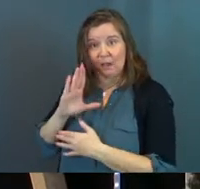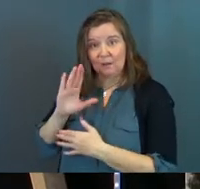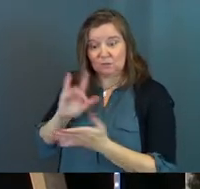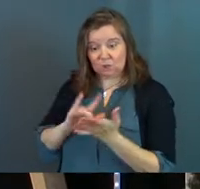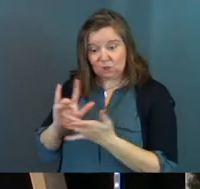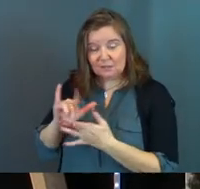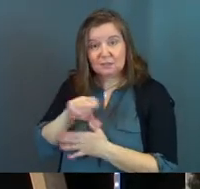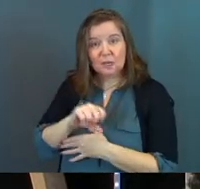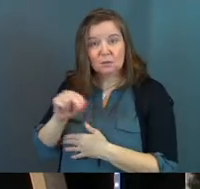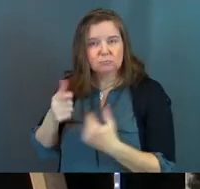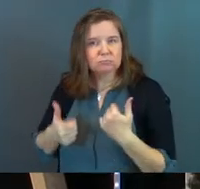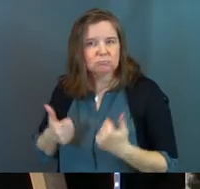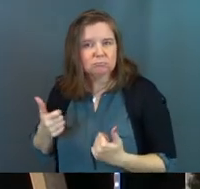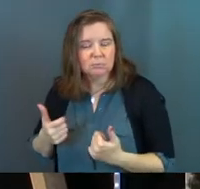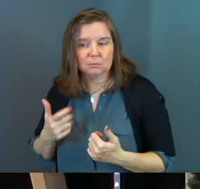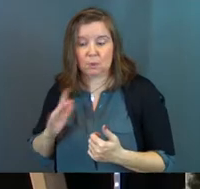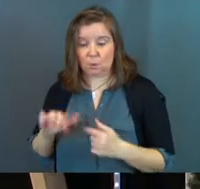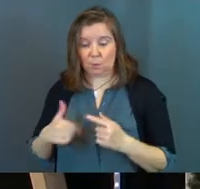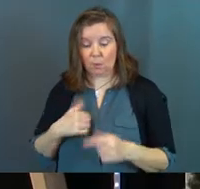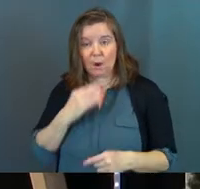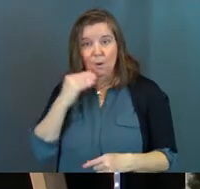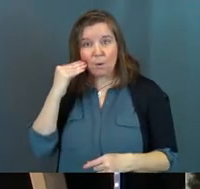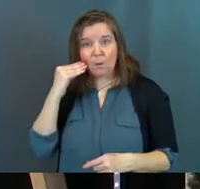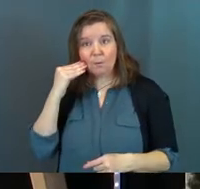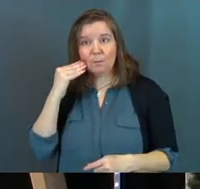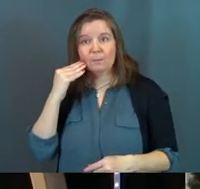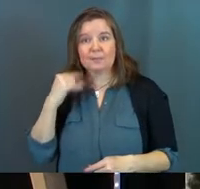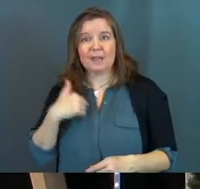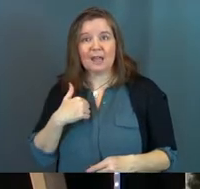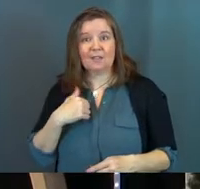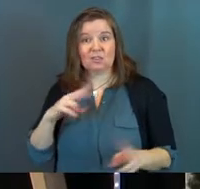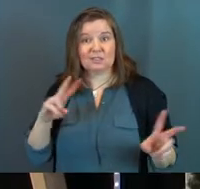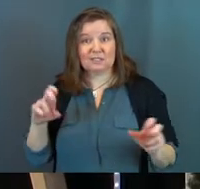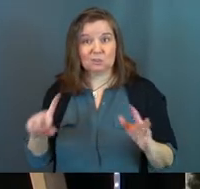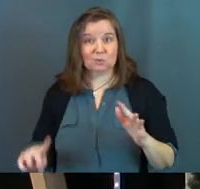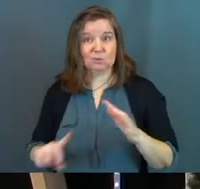with Jesus? When we're at home and there's